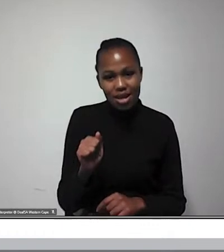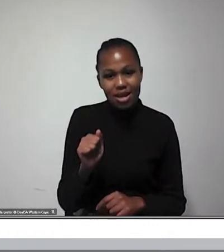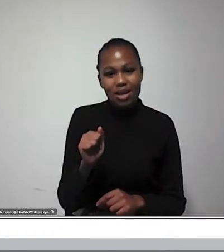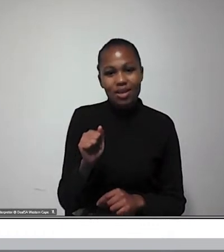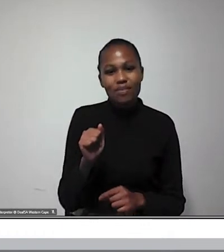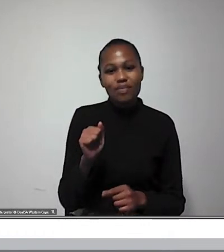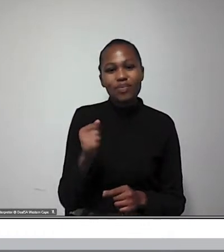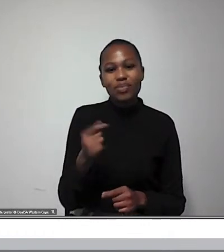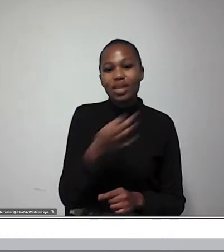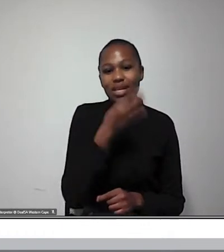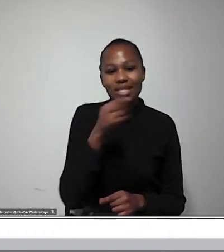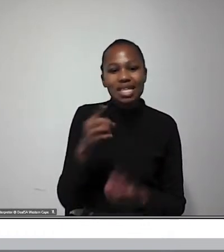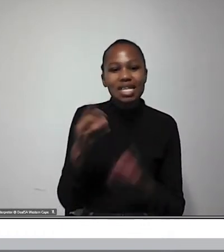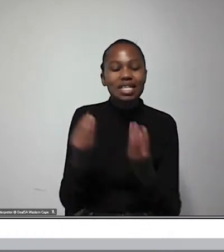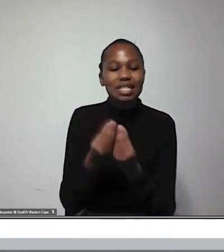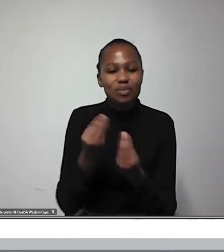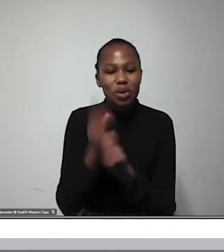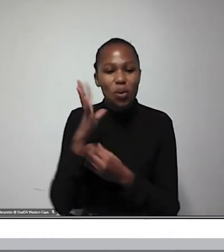something that they will add